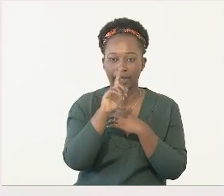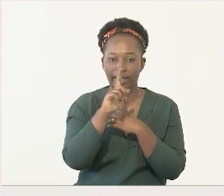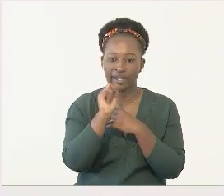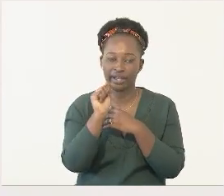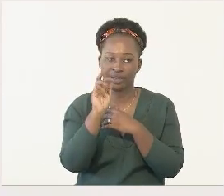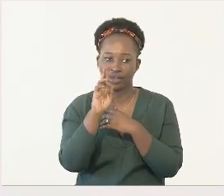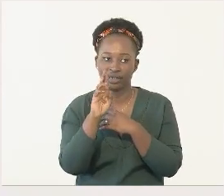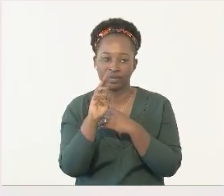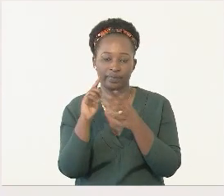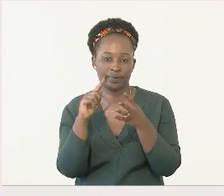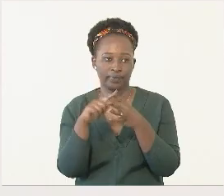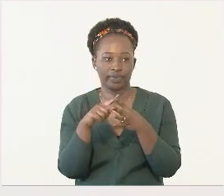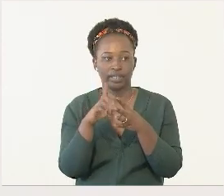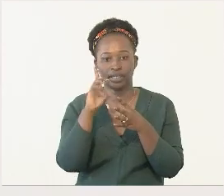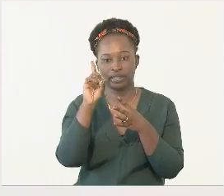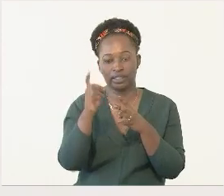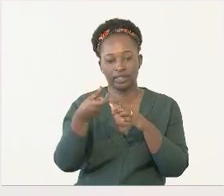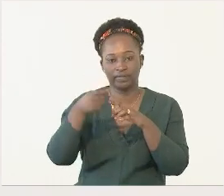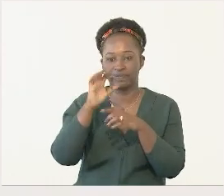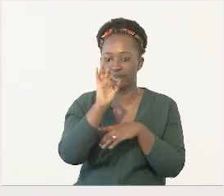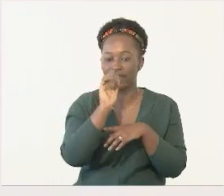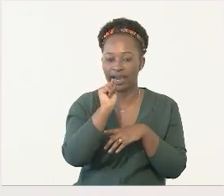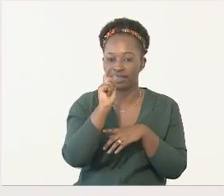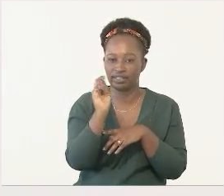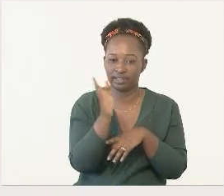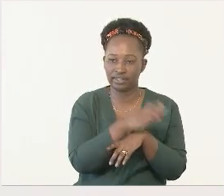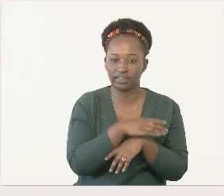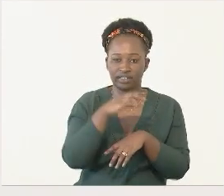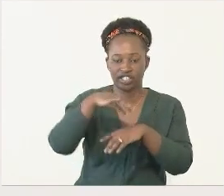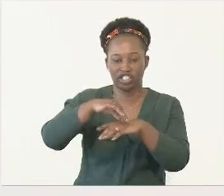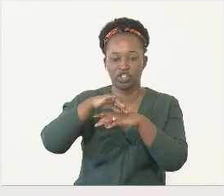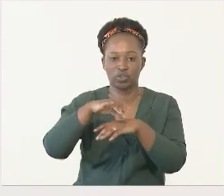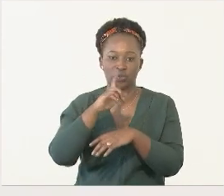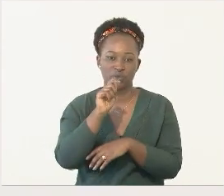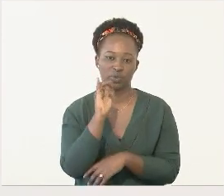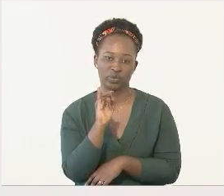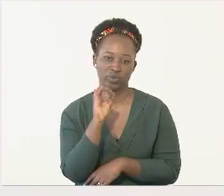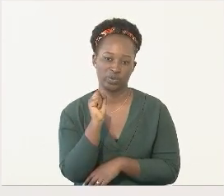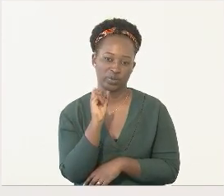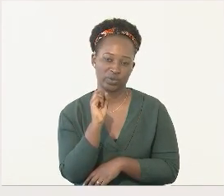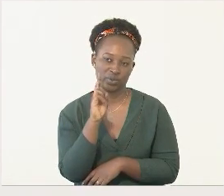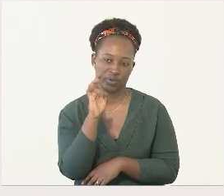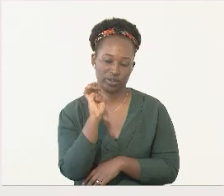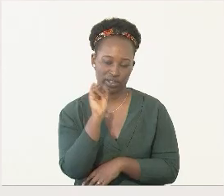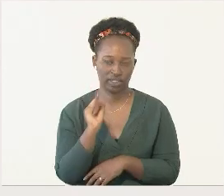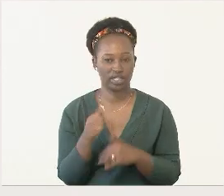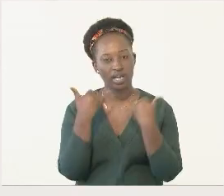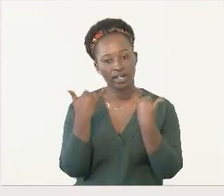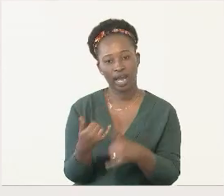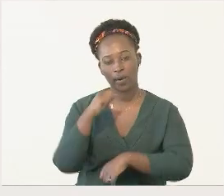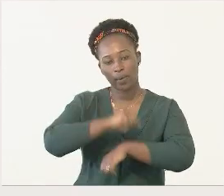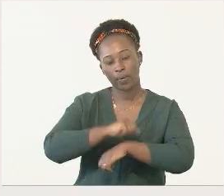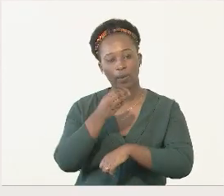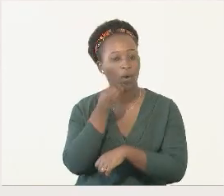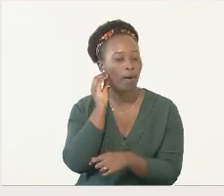is adipose tissues or fat tissues. So students, let's have the homework, and we'll just go through that